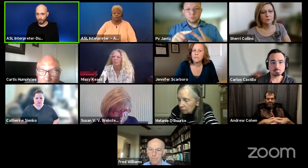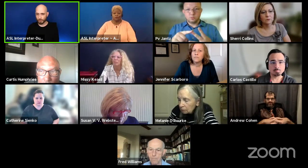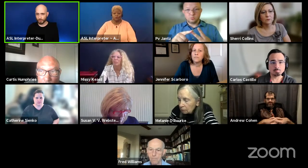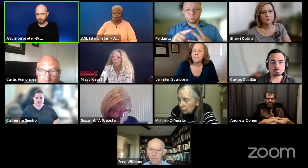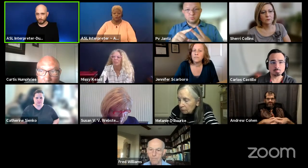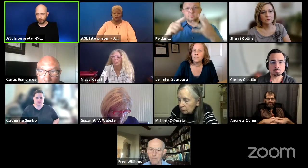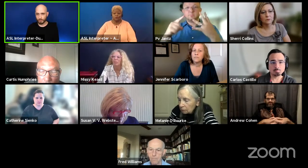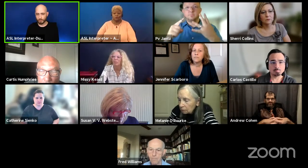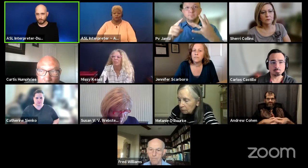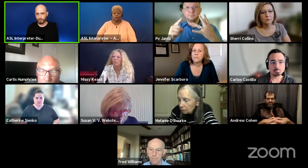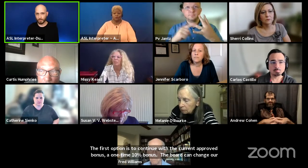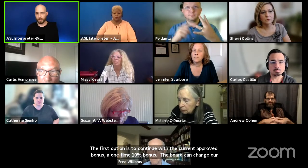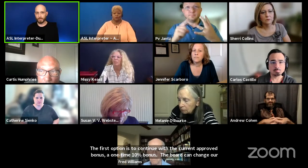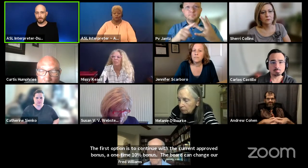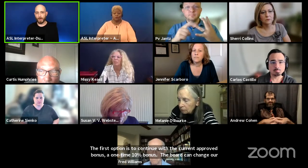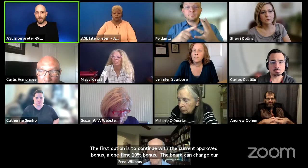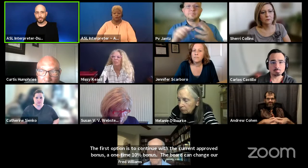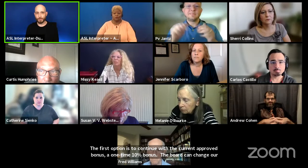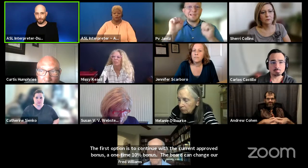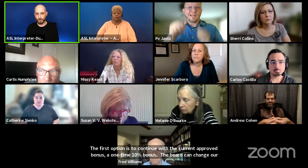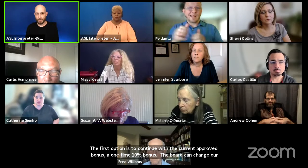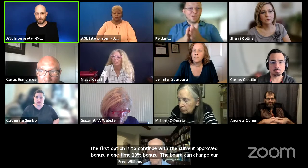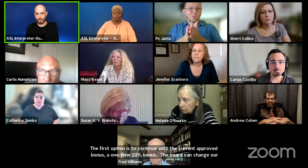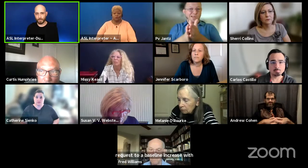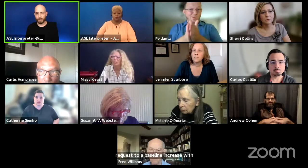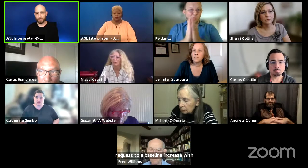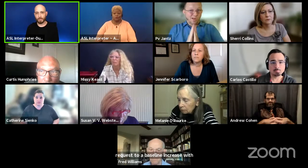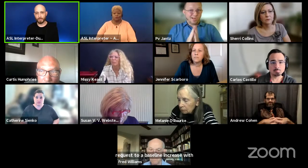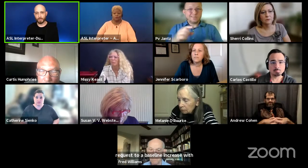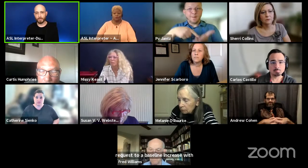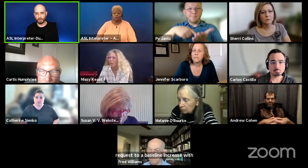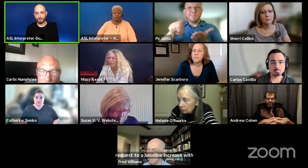no bonus. Option 3